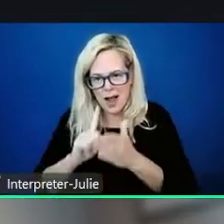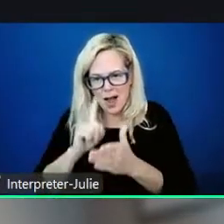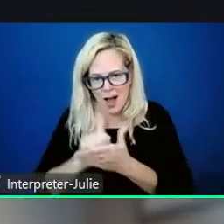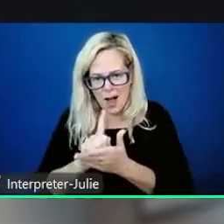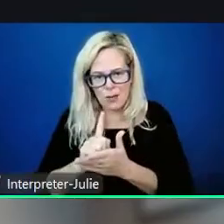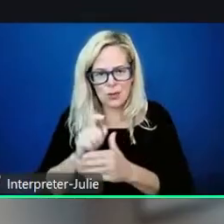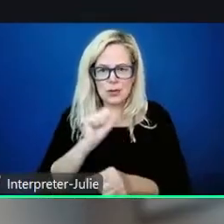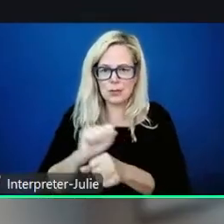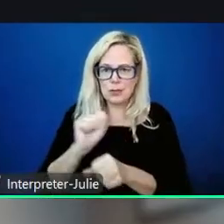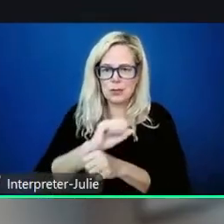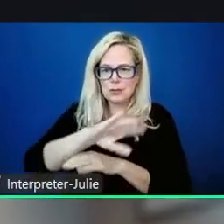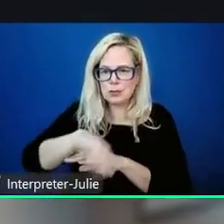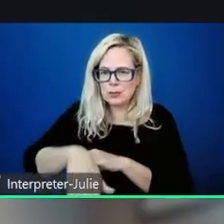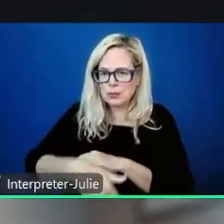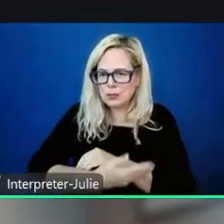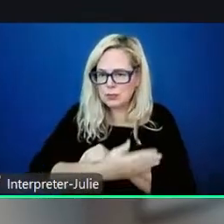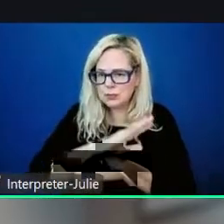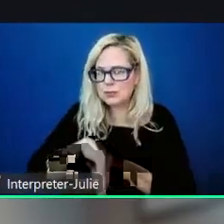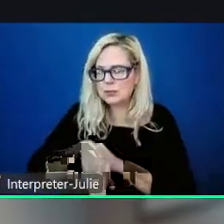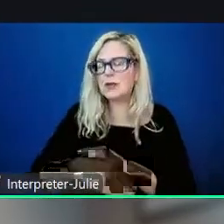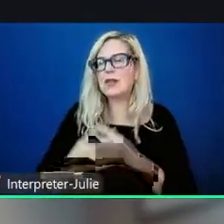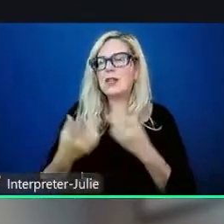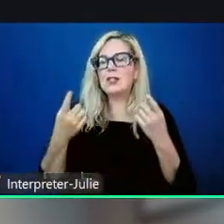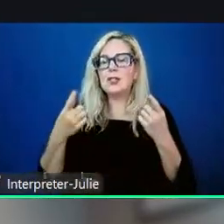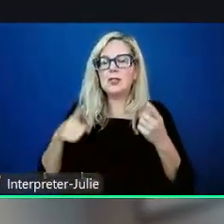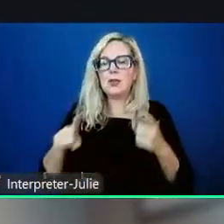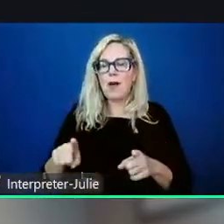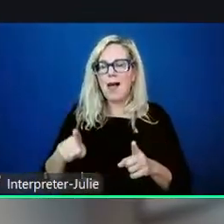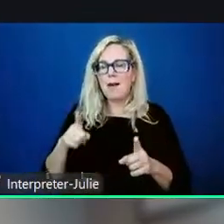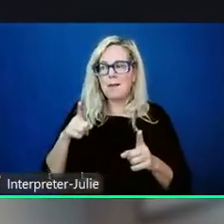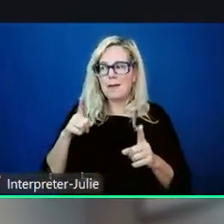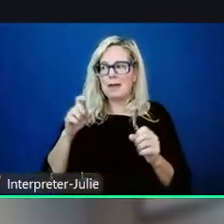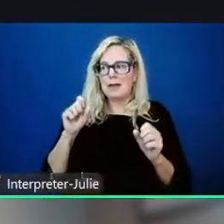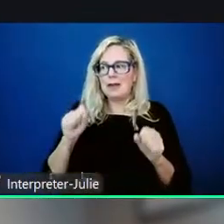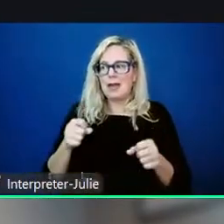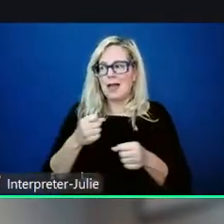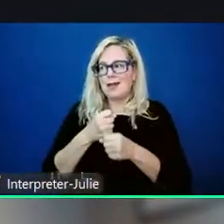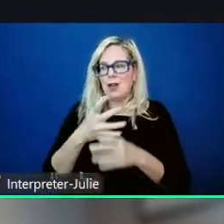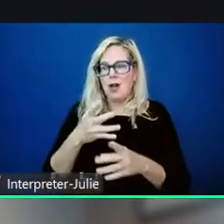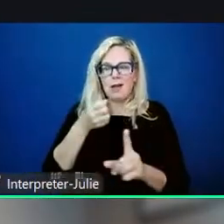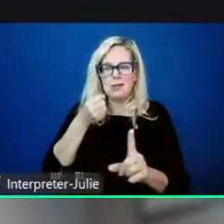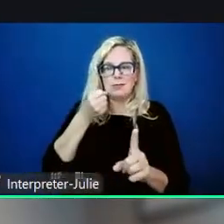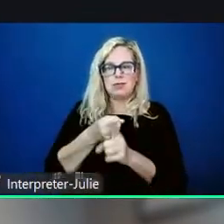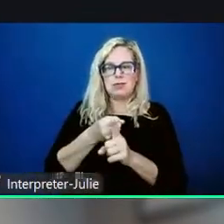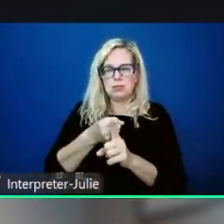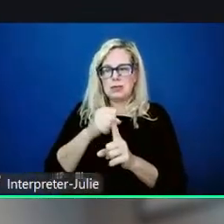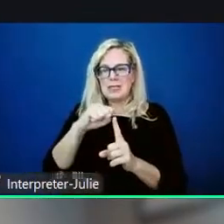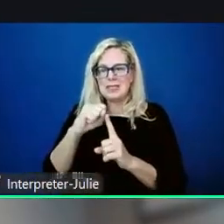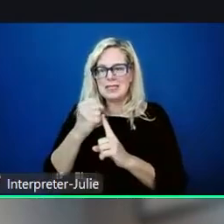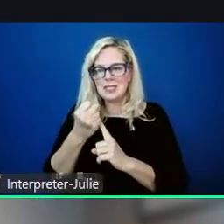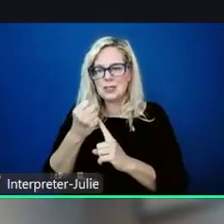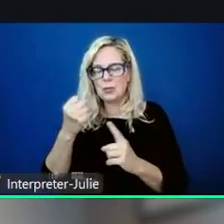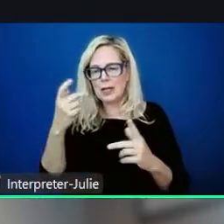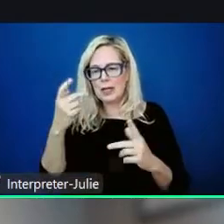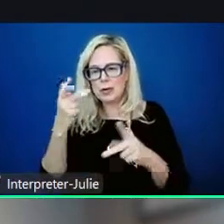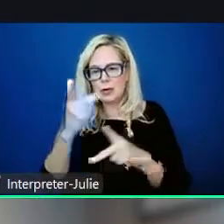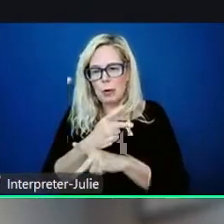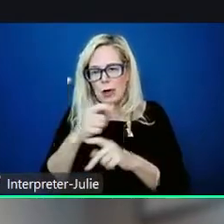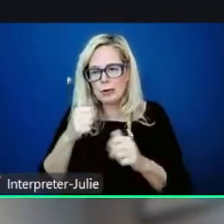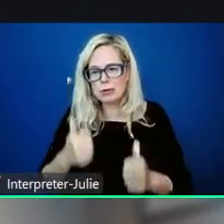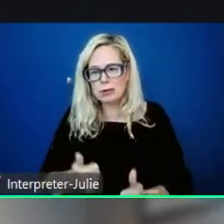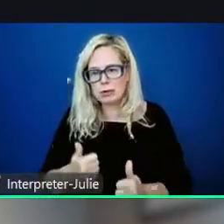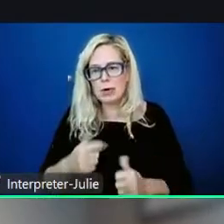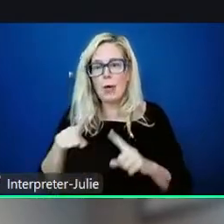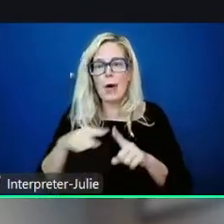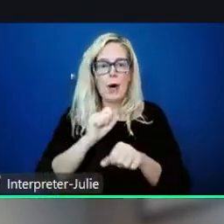also to avoid situations that might worsen disabilities, such as prolonged night shifts with limited rest in